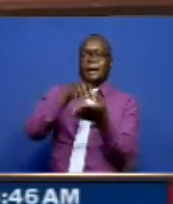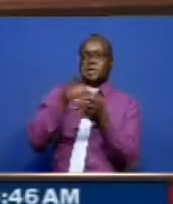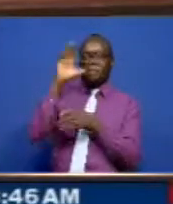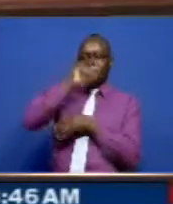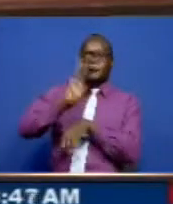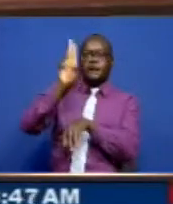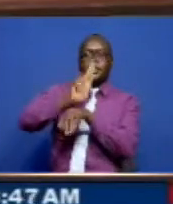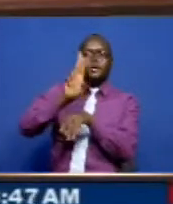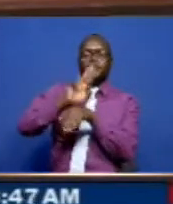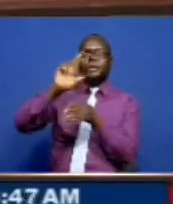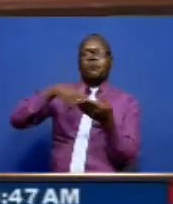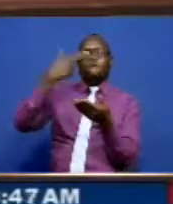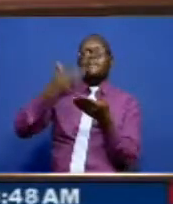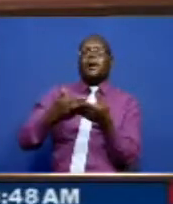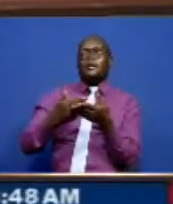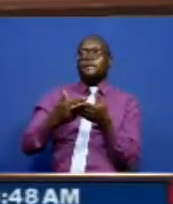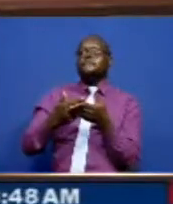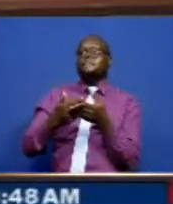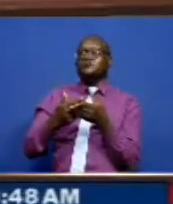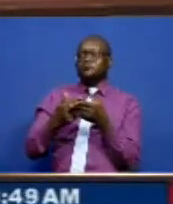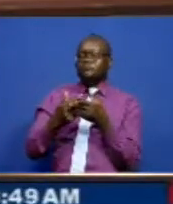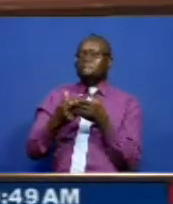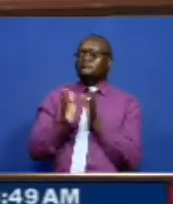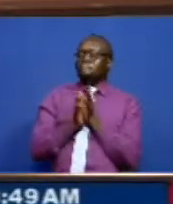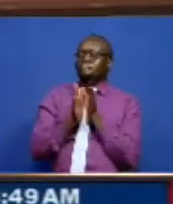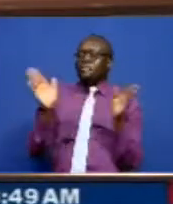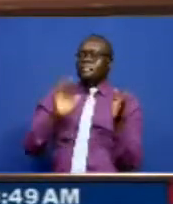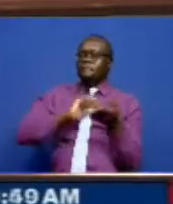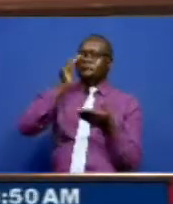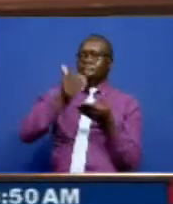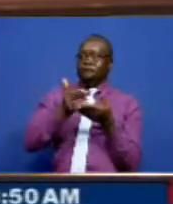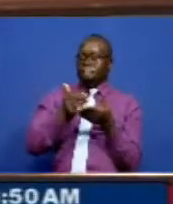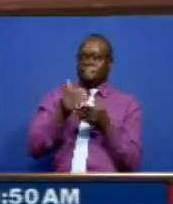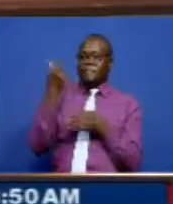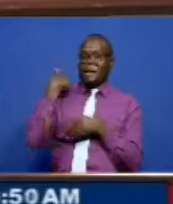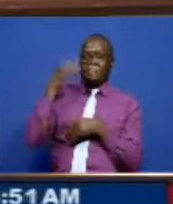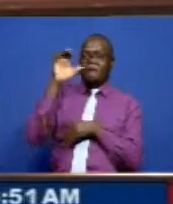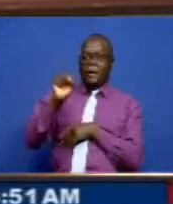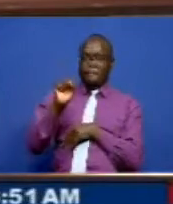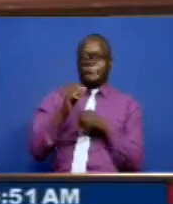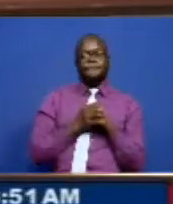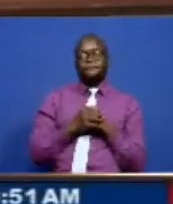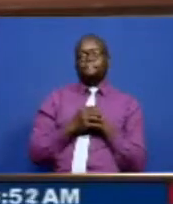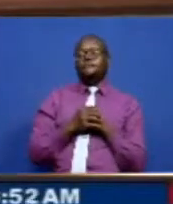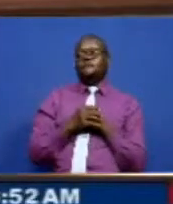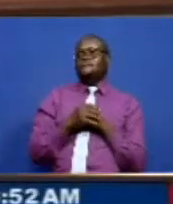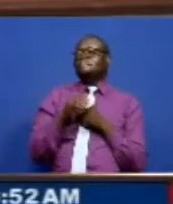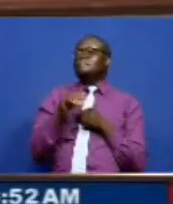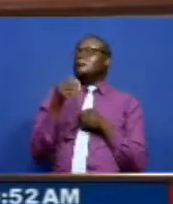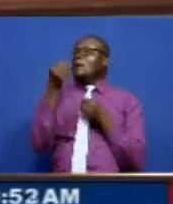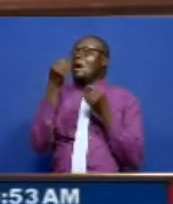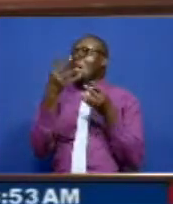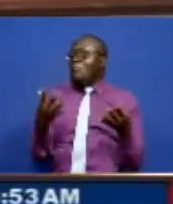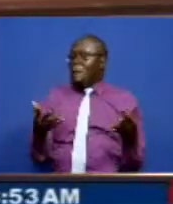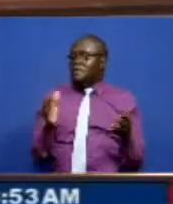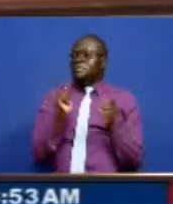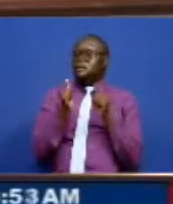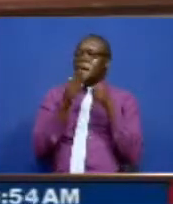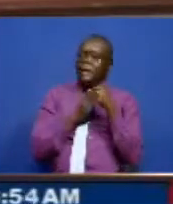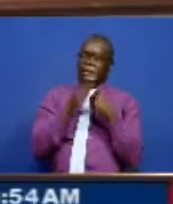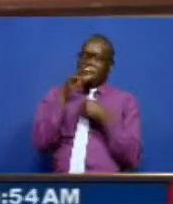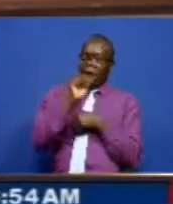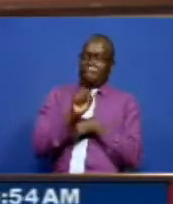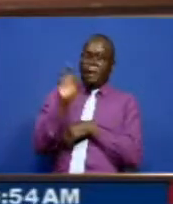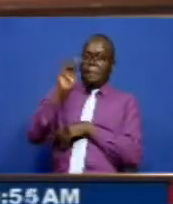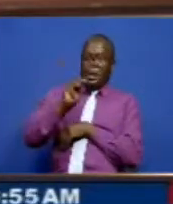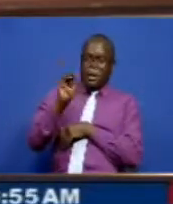misappropriation and outright theft of public funds. Number 5, Out of the sum of Kenya shillings